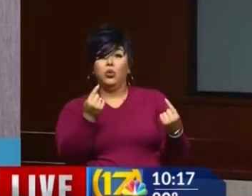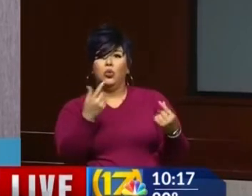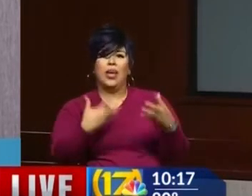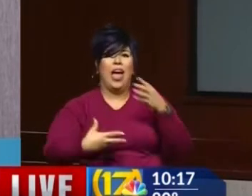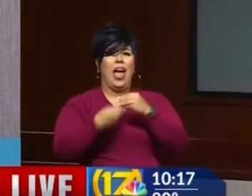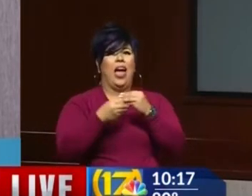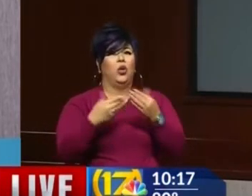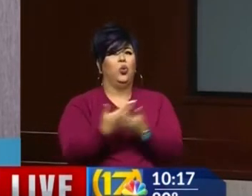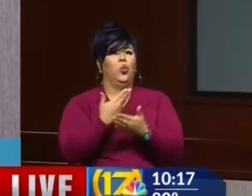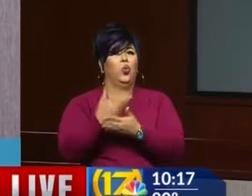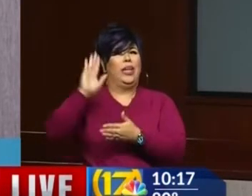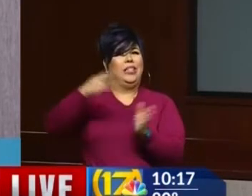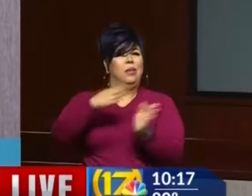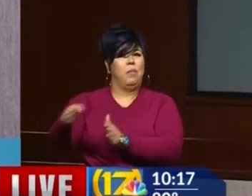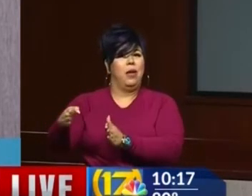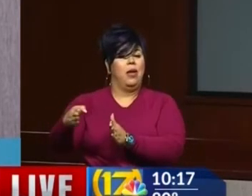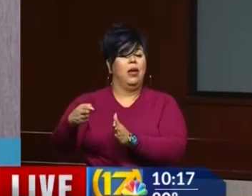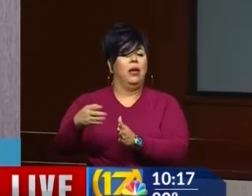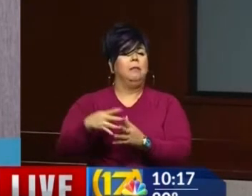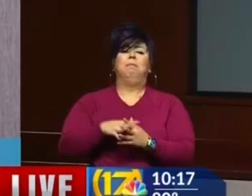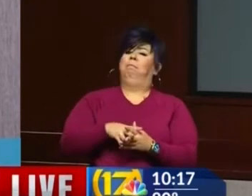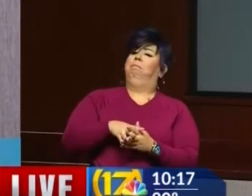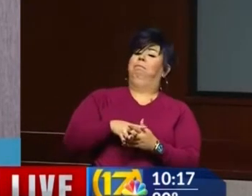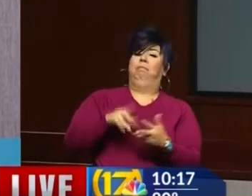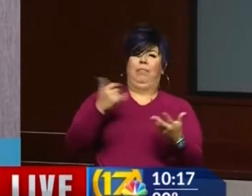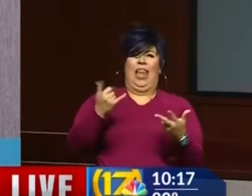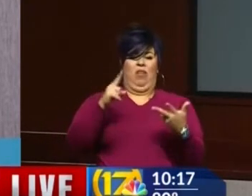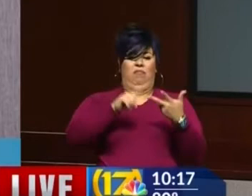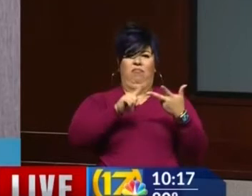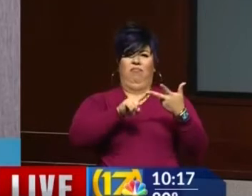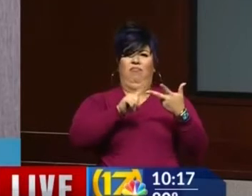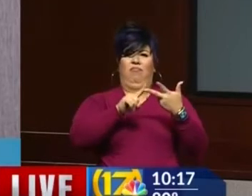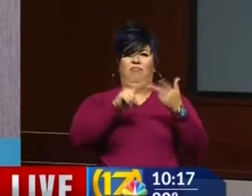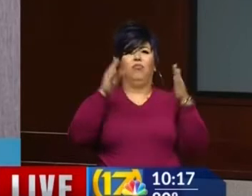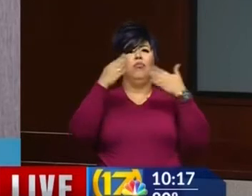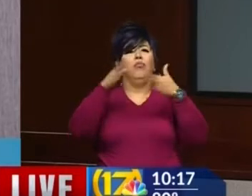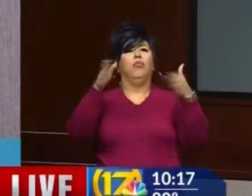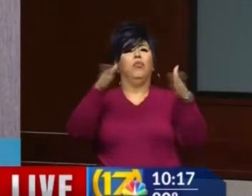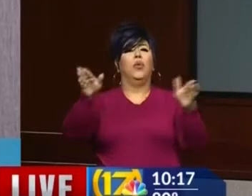blueprint, now including a benchmark on overall